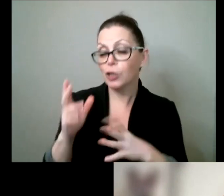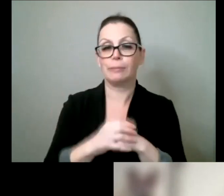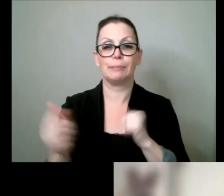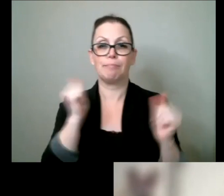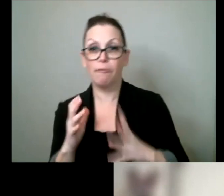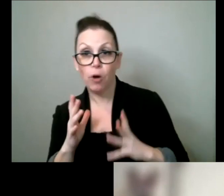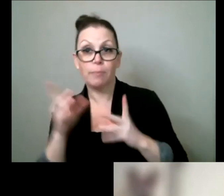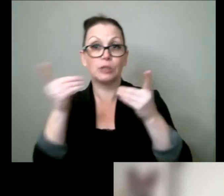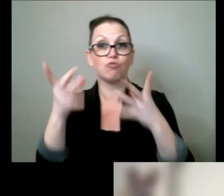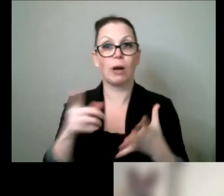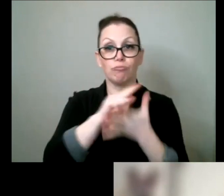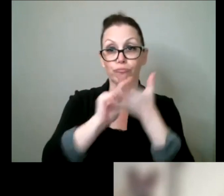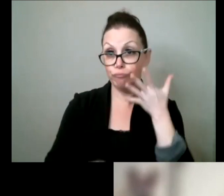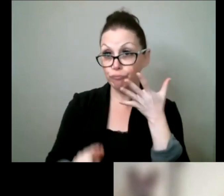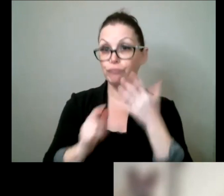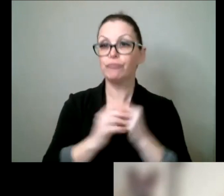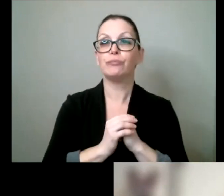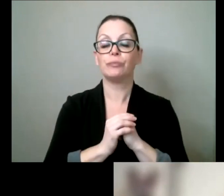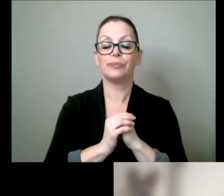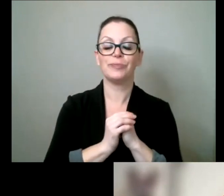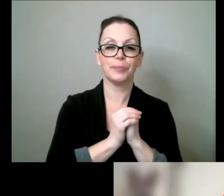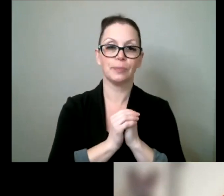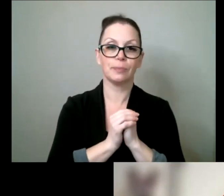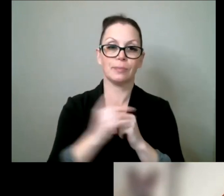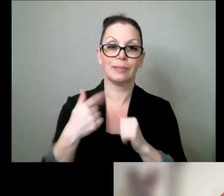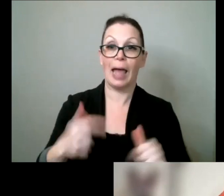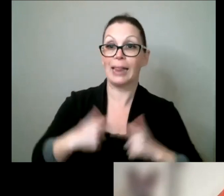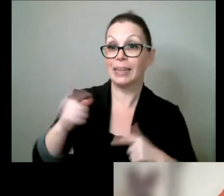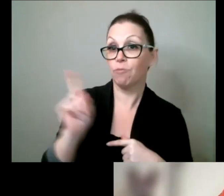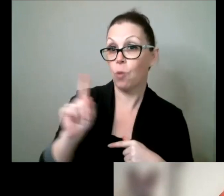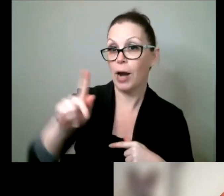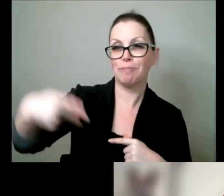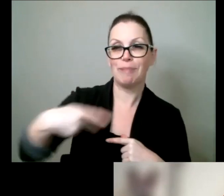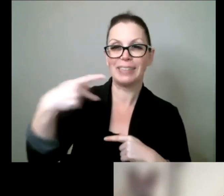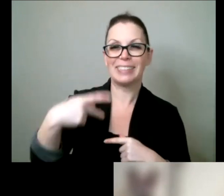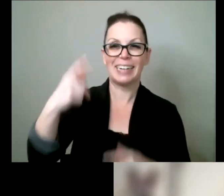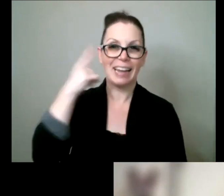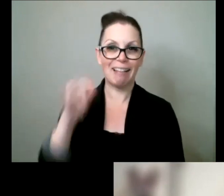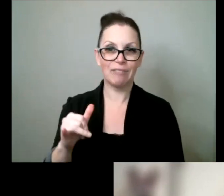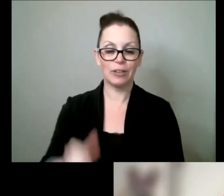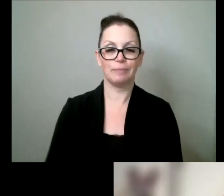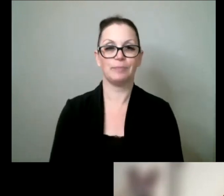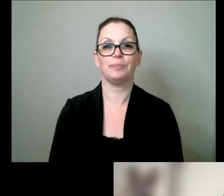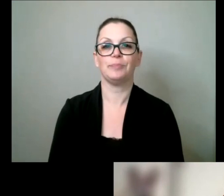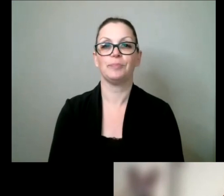performer, director, and I live in Pasadena, California.